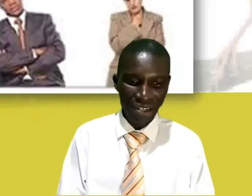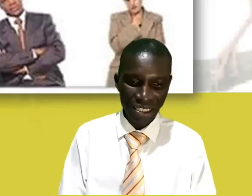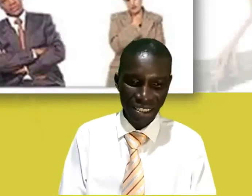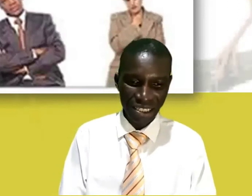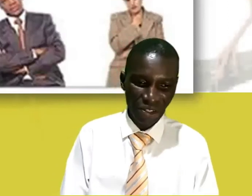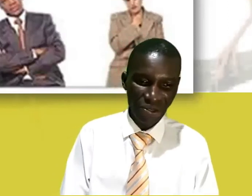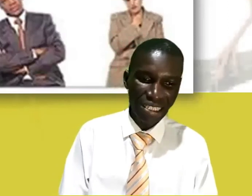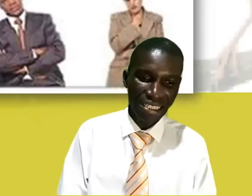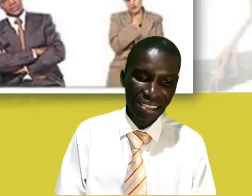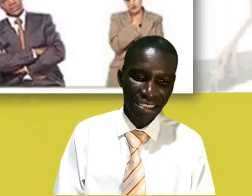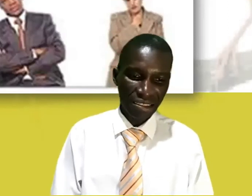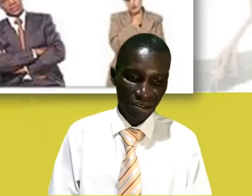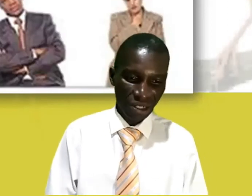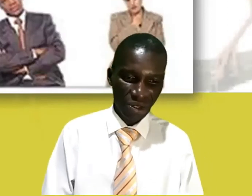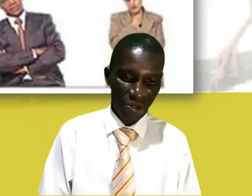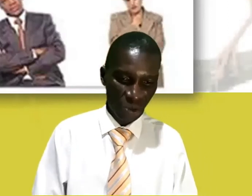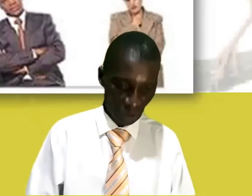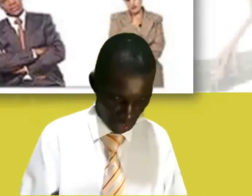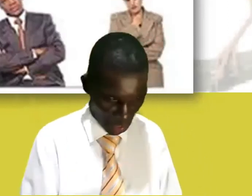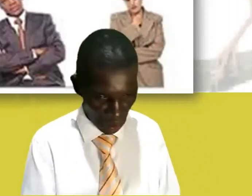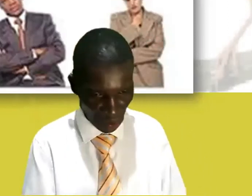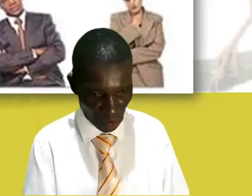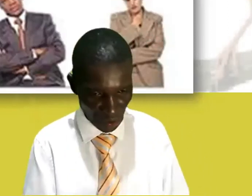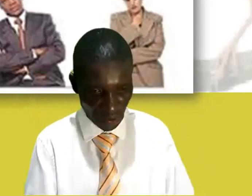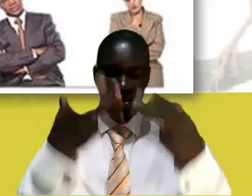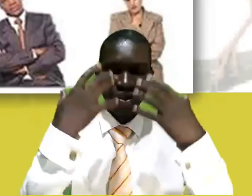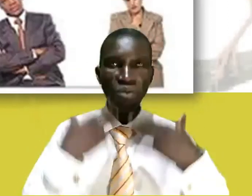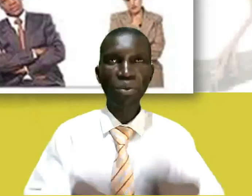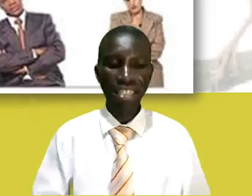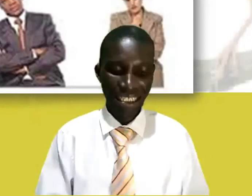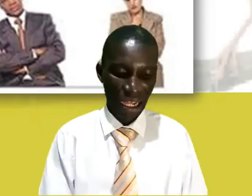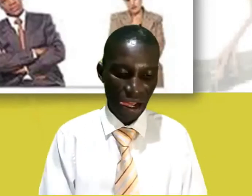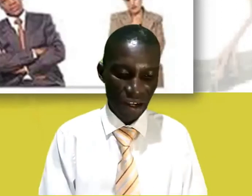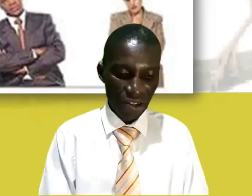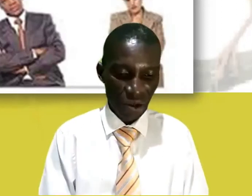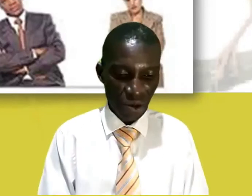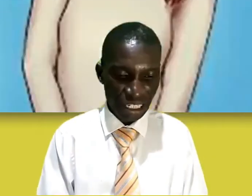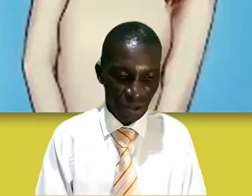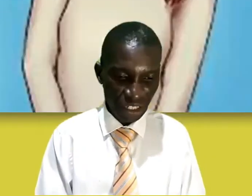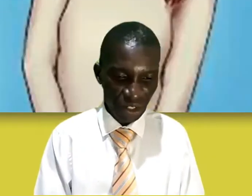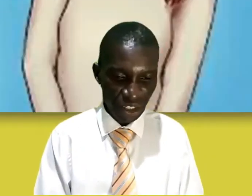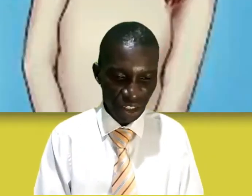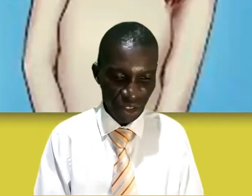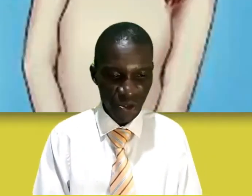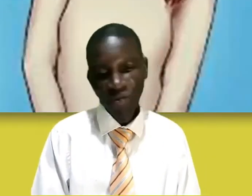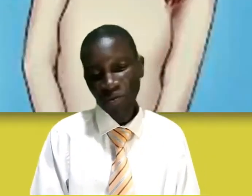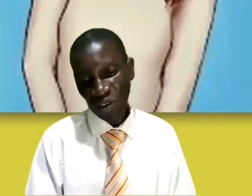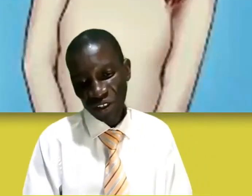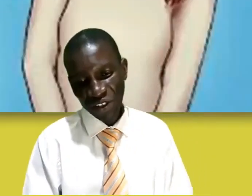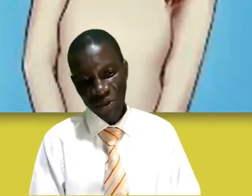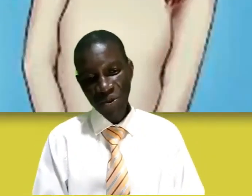body language that we use. When you talk, you use your body. So we wanted to introduce